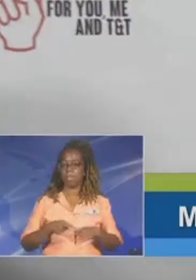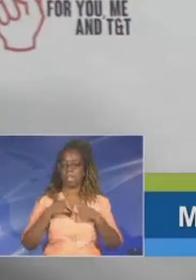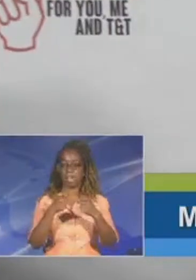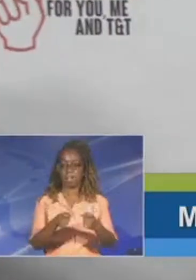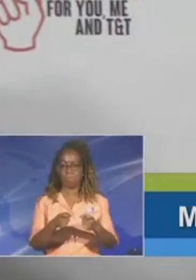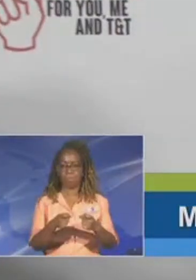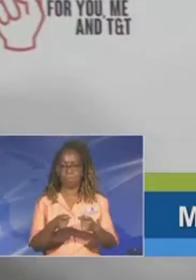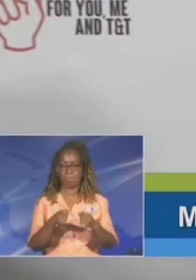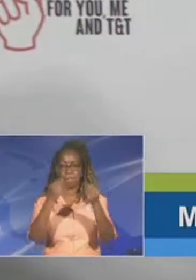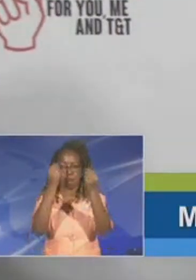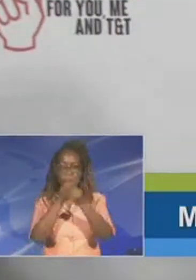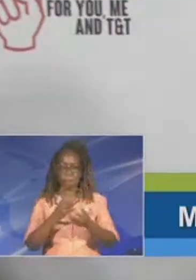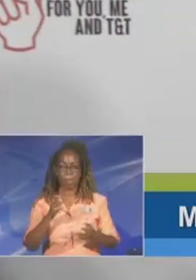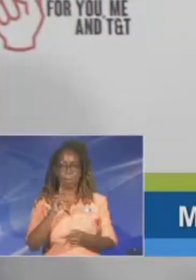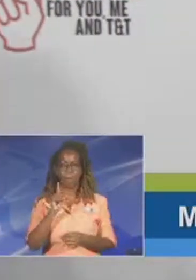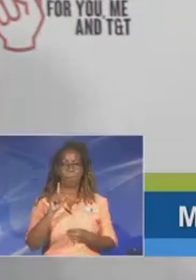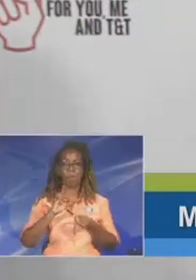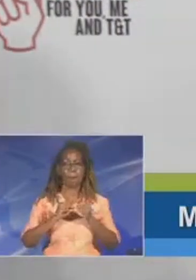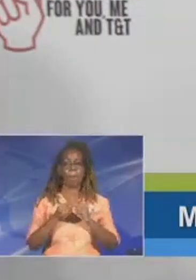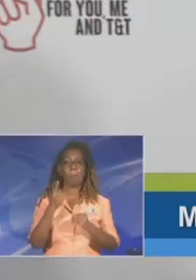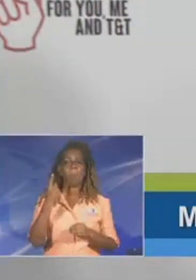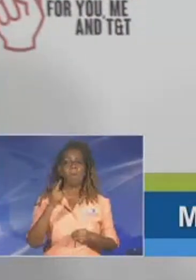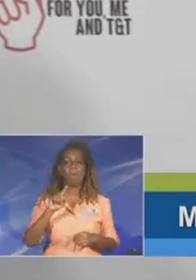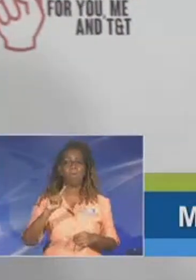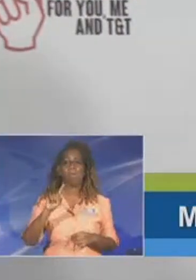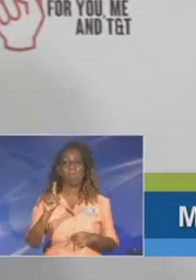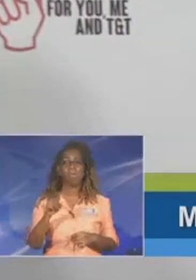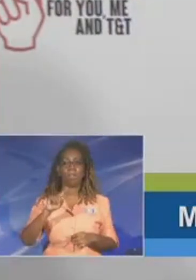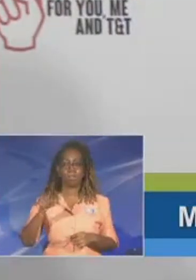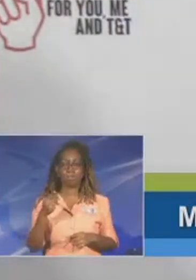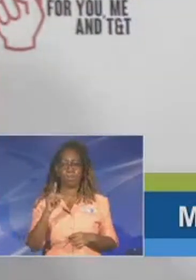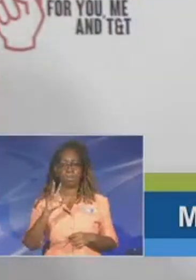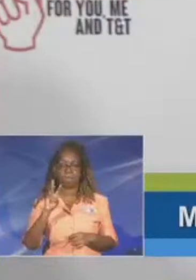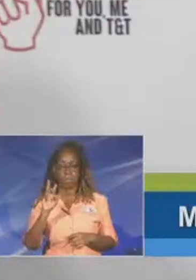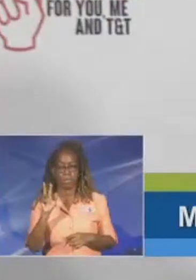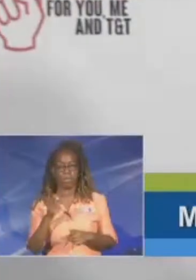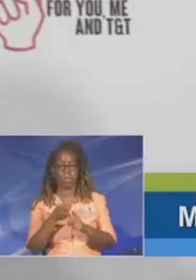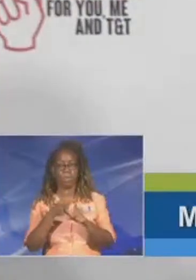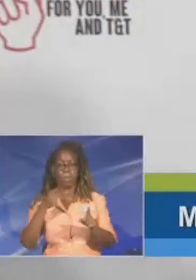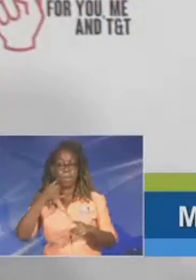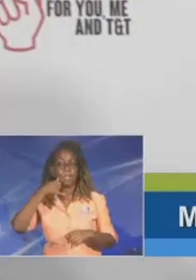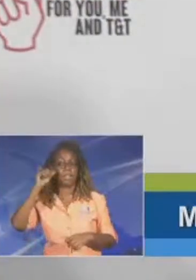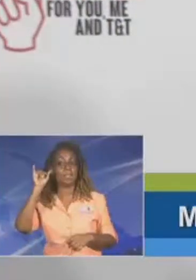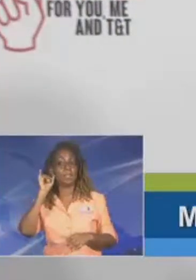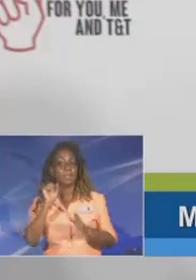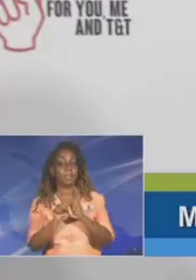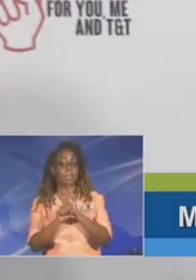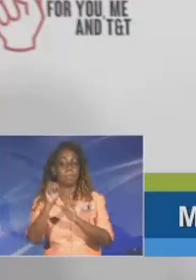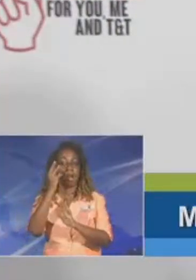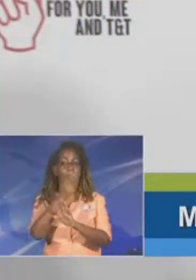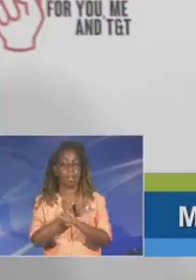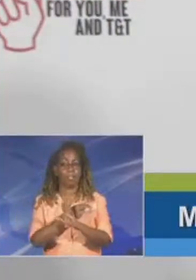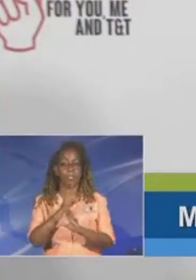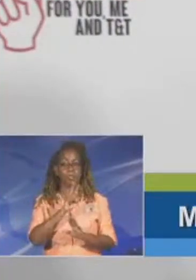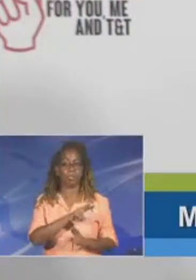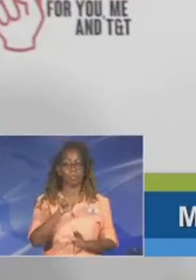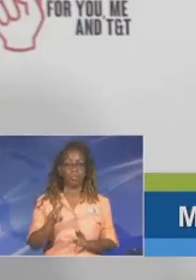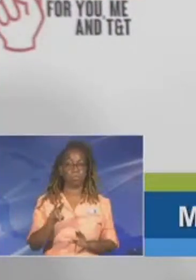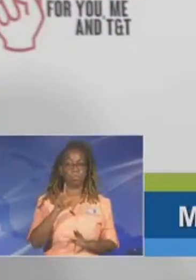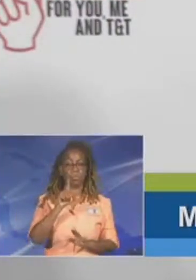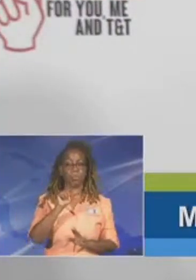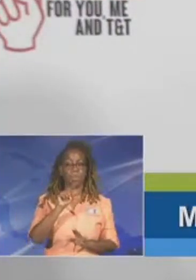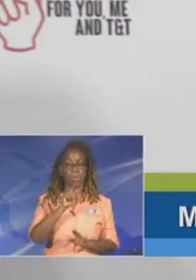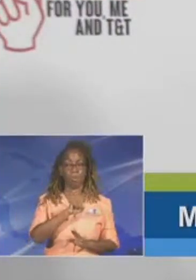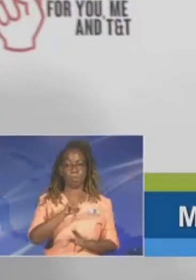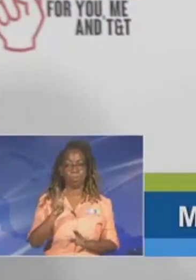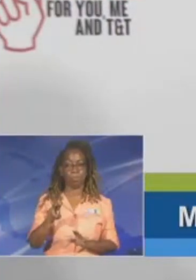dashboard number 1036 as of the 22nd of March 2022, and then I'll move